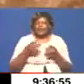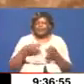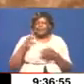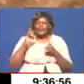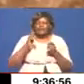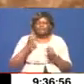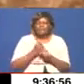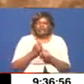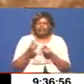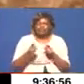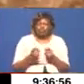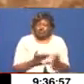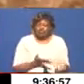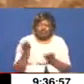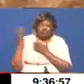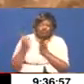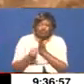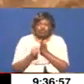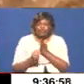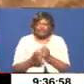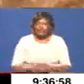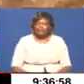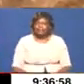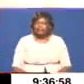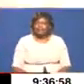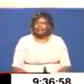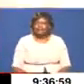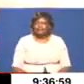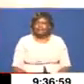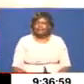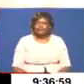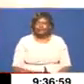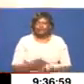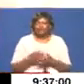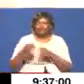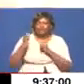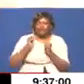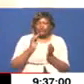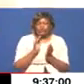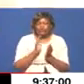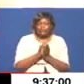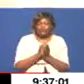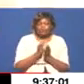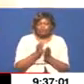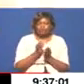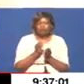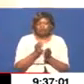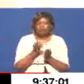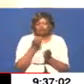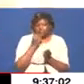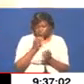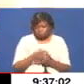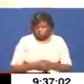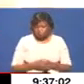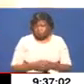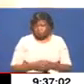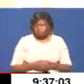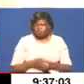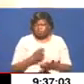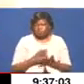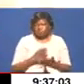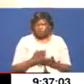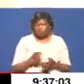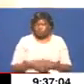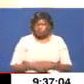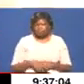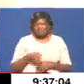control the export of maize. Let's still look at strategic food reserve. I think we're turning a blind eye onto a very sensitive